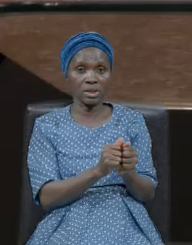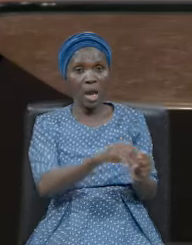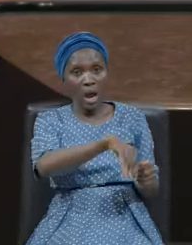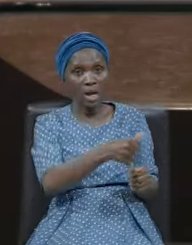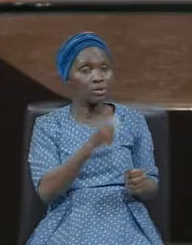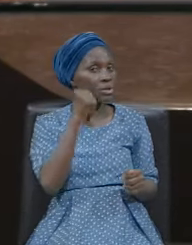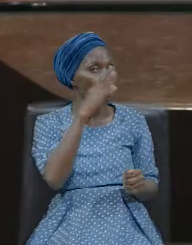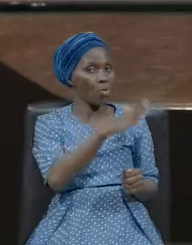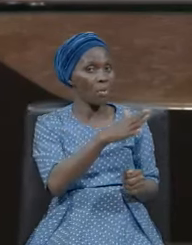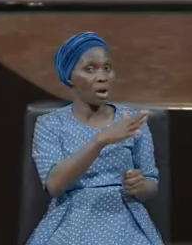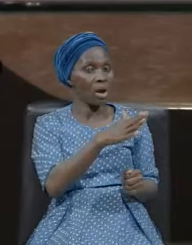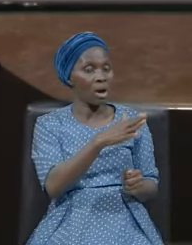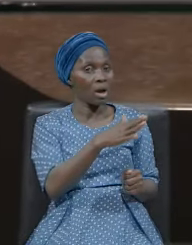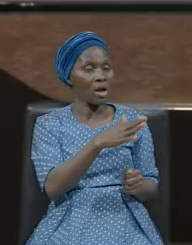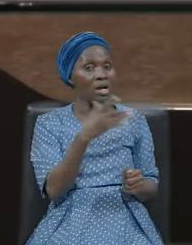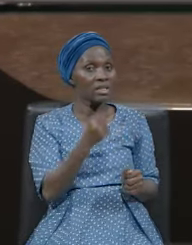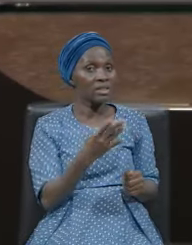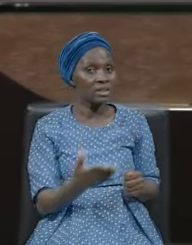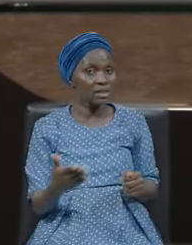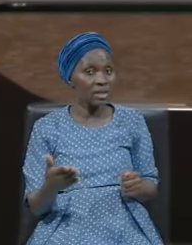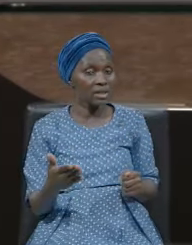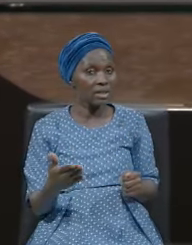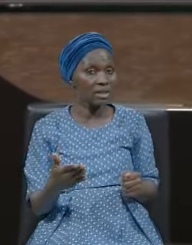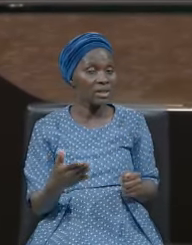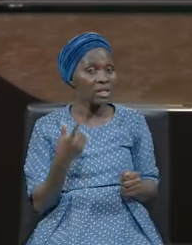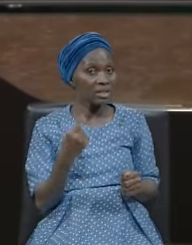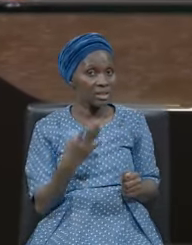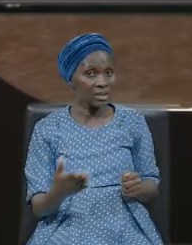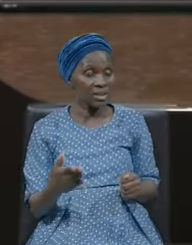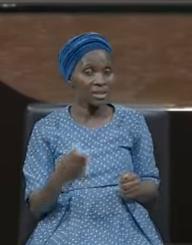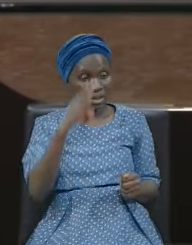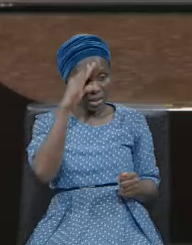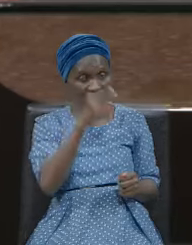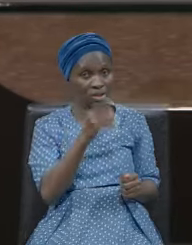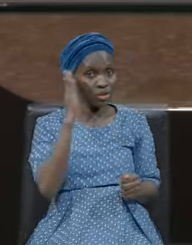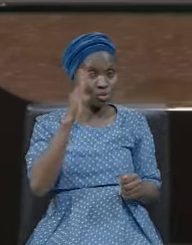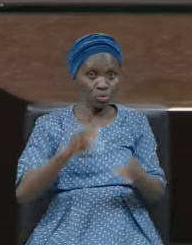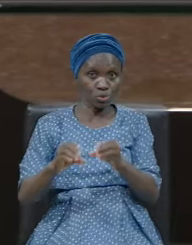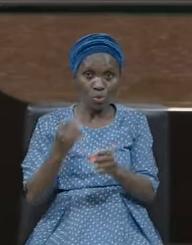another woman the thing he should do only with the